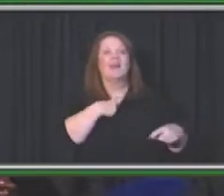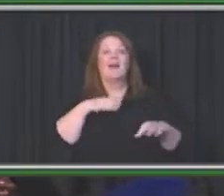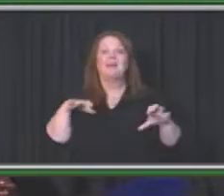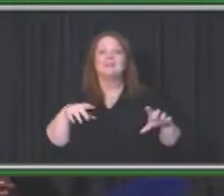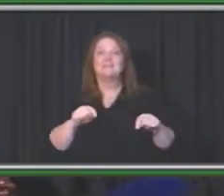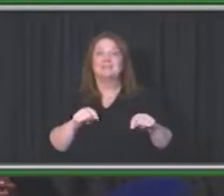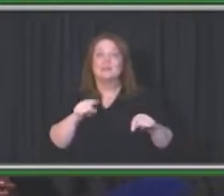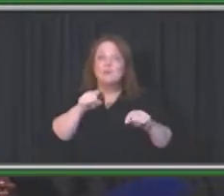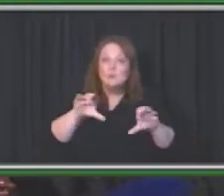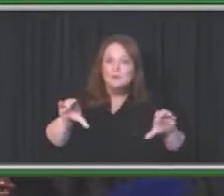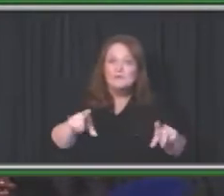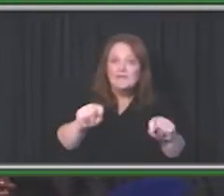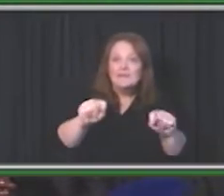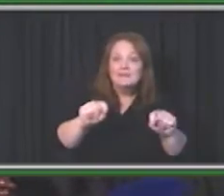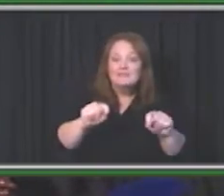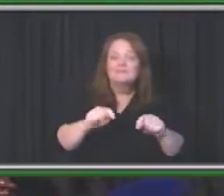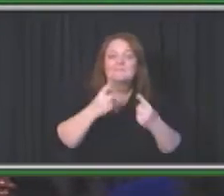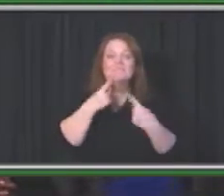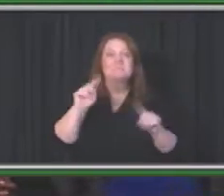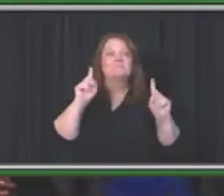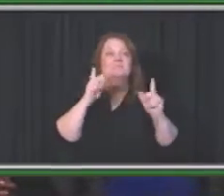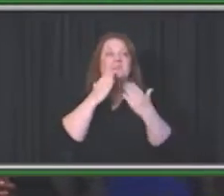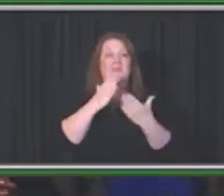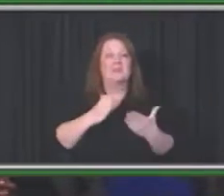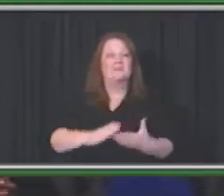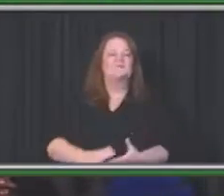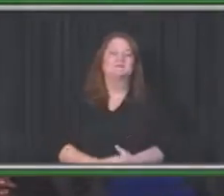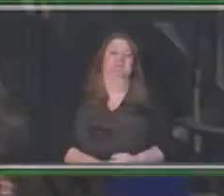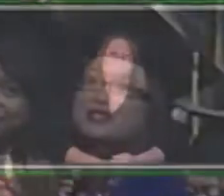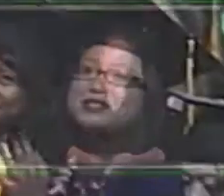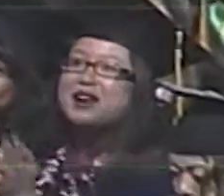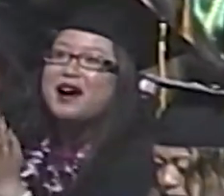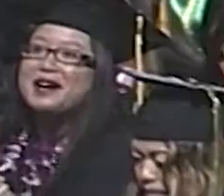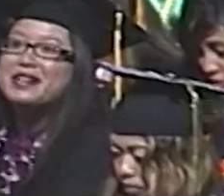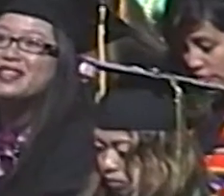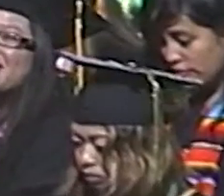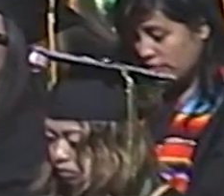it. Thank you.